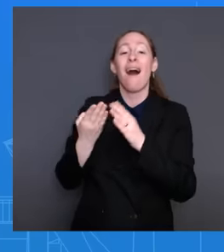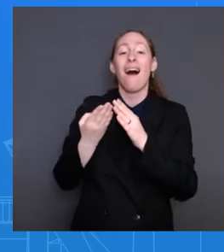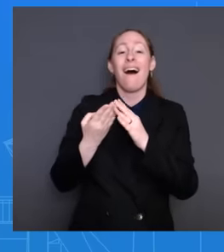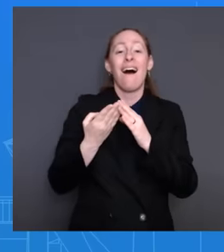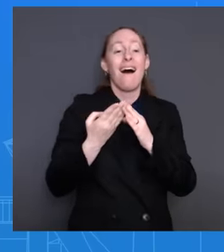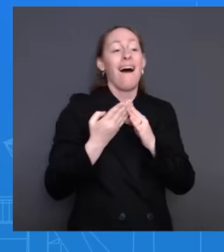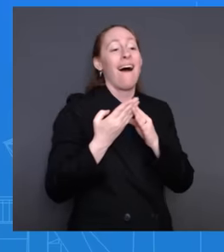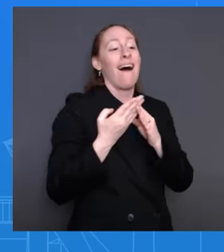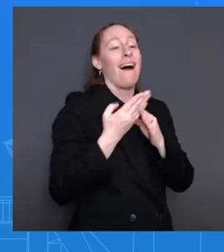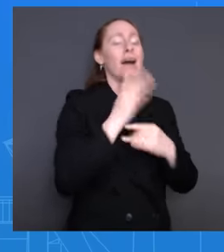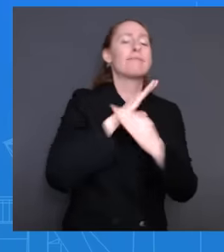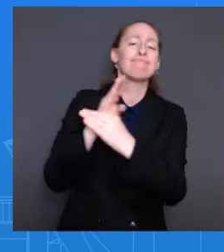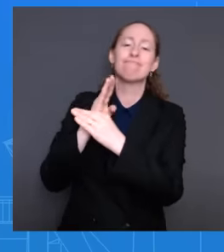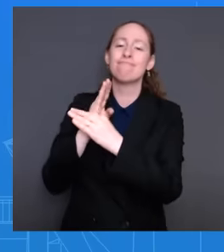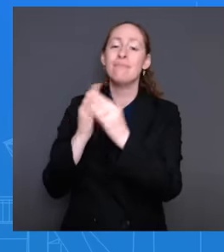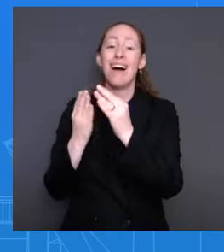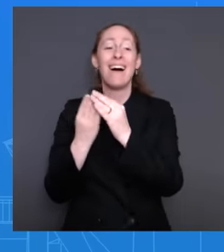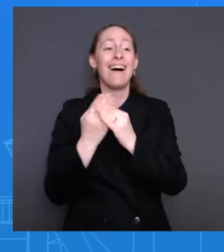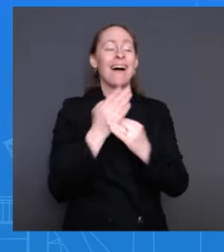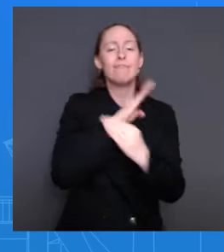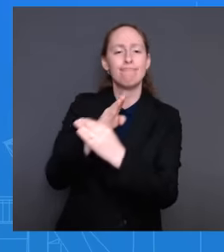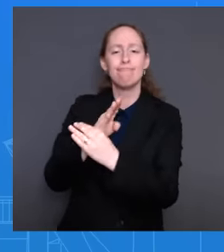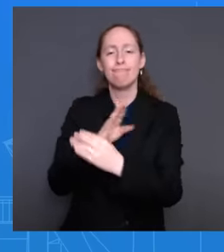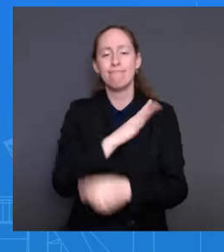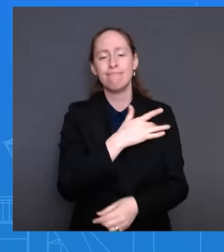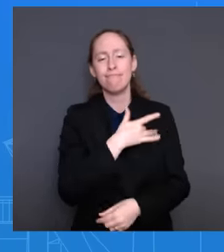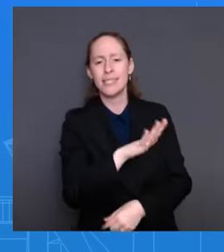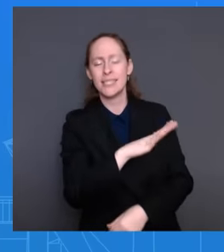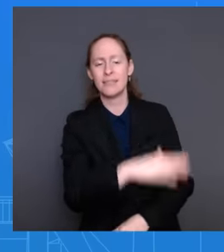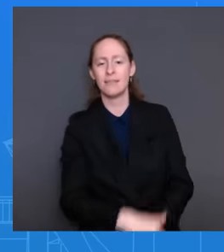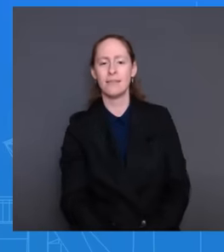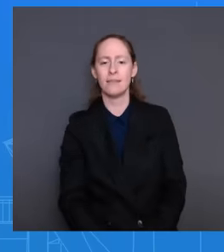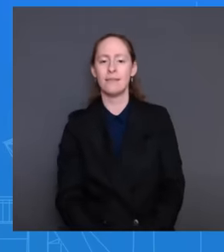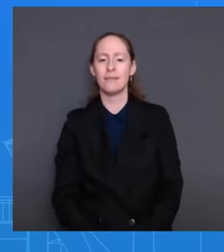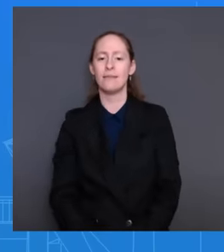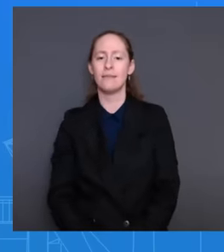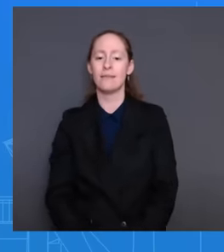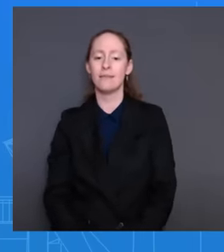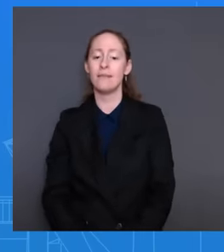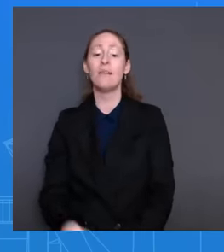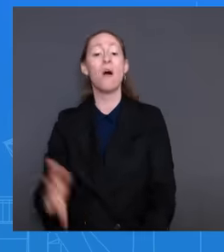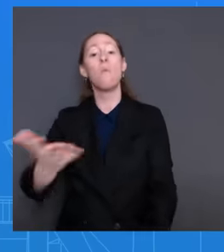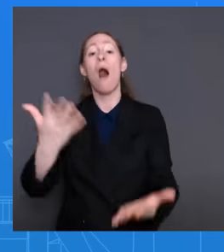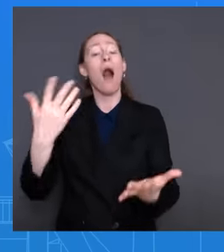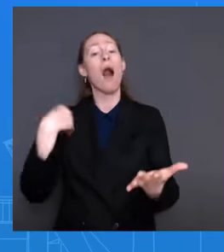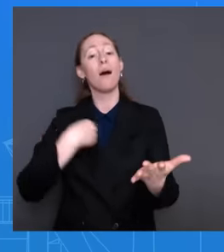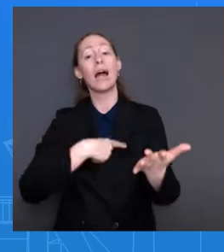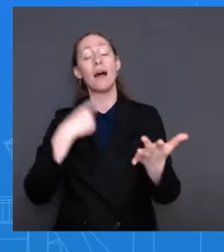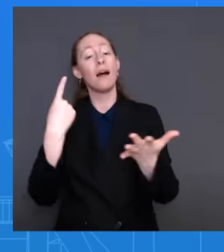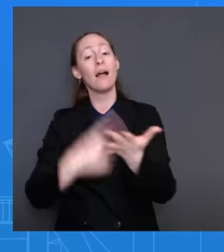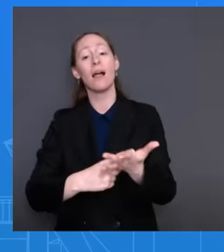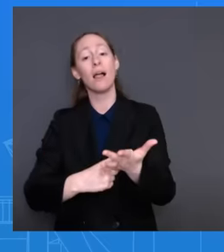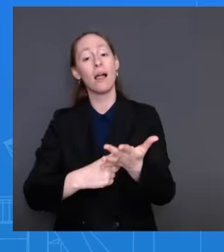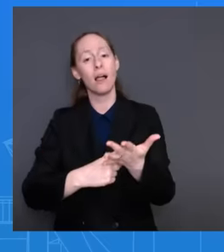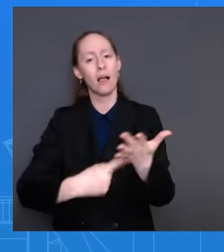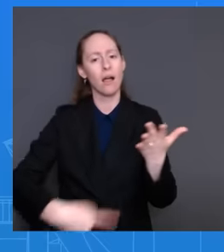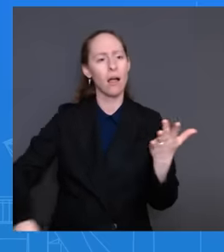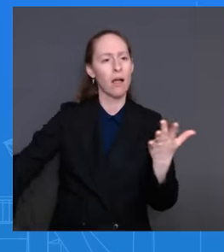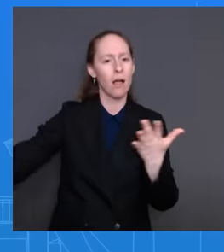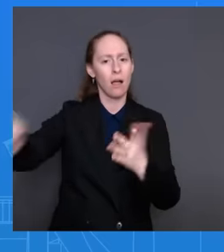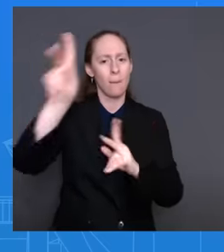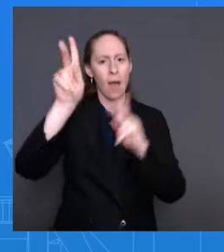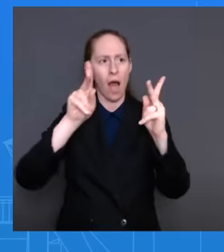is that's what their constituents want them to do. That is what, regardless if you're a Republican or independent or